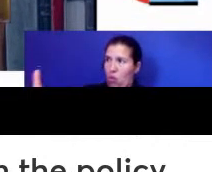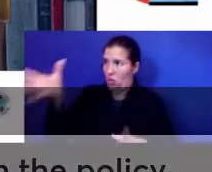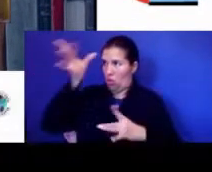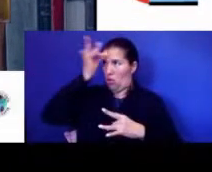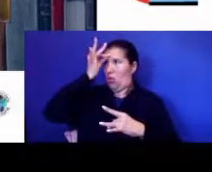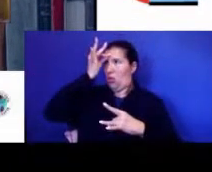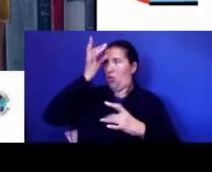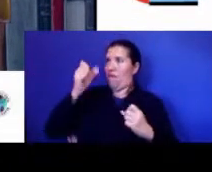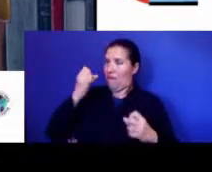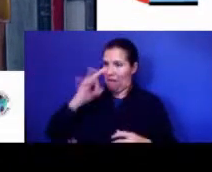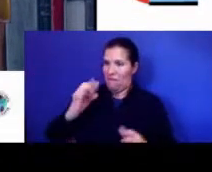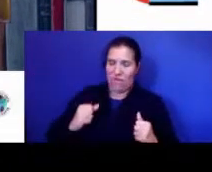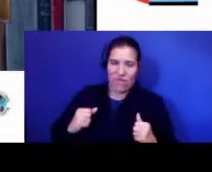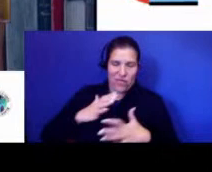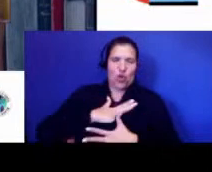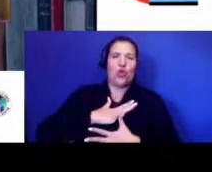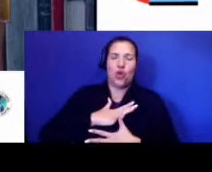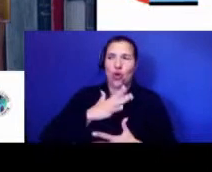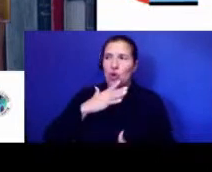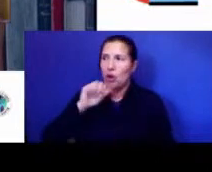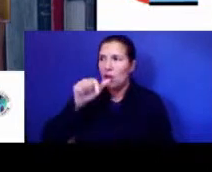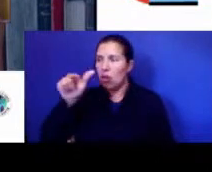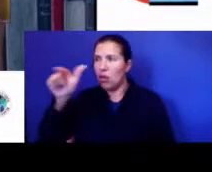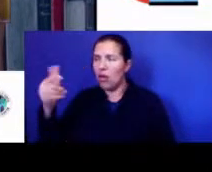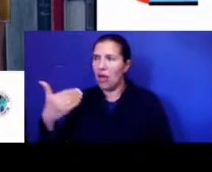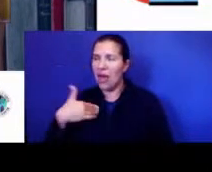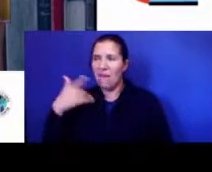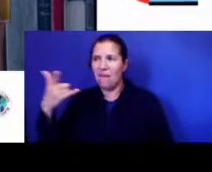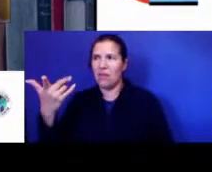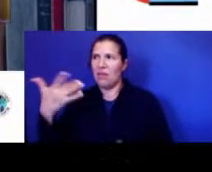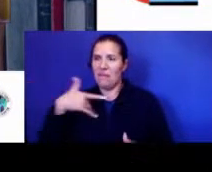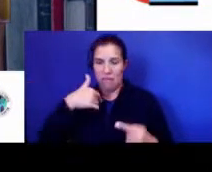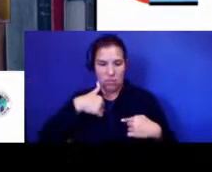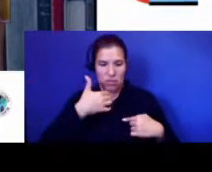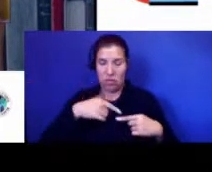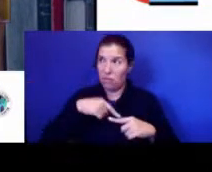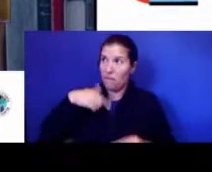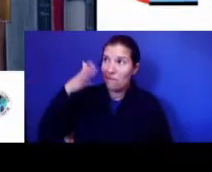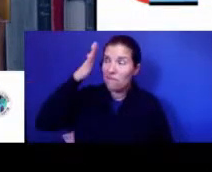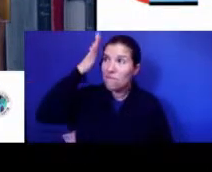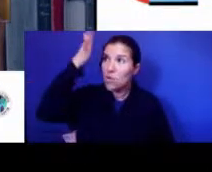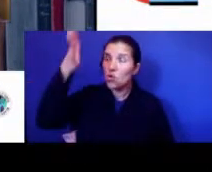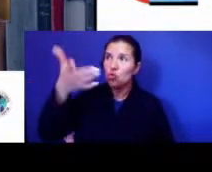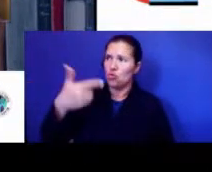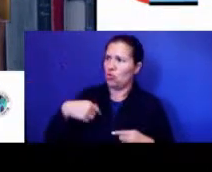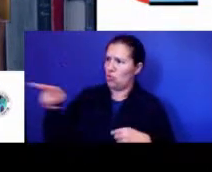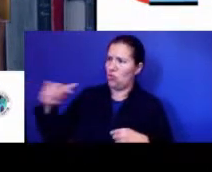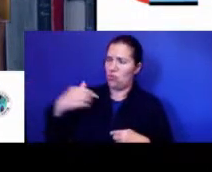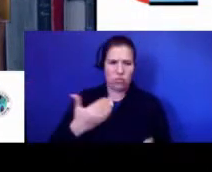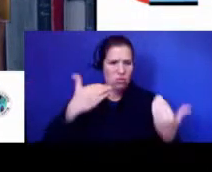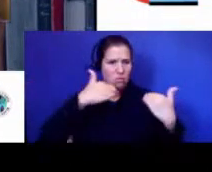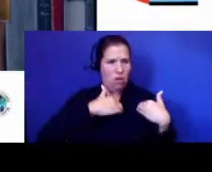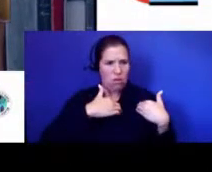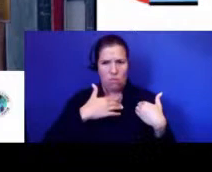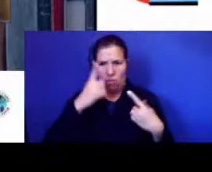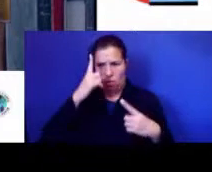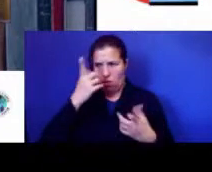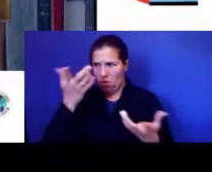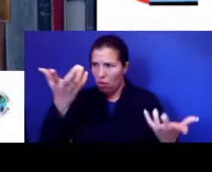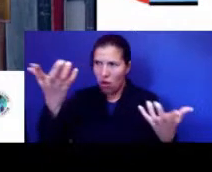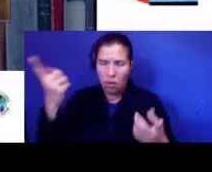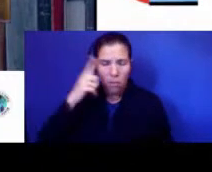inferiority, and others are left with a sense that they, as future citizens, are responsible for no one but